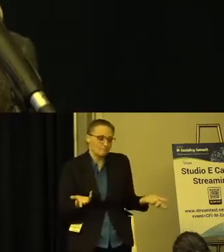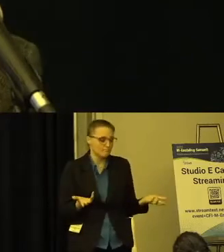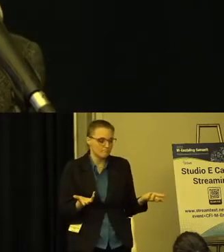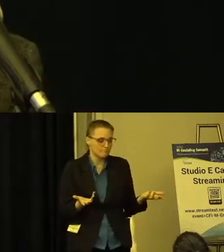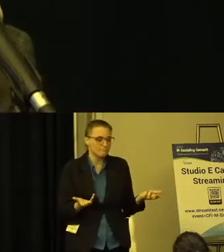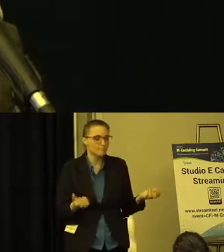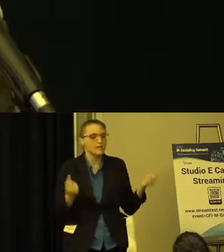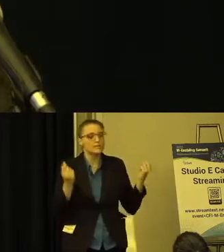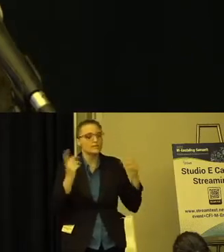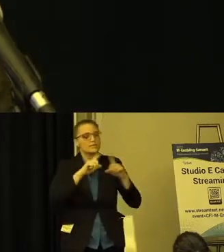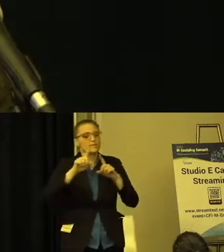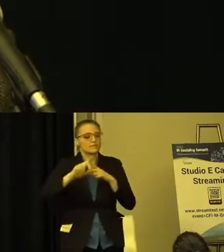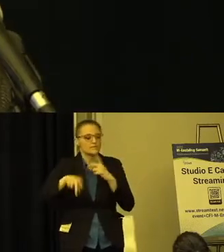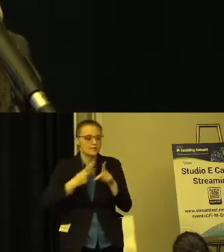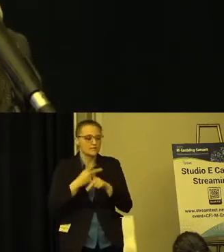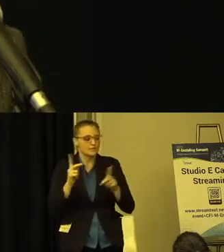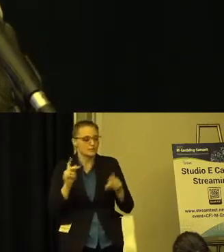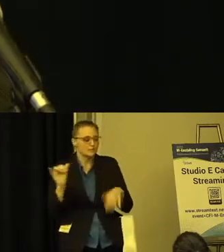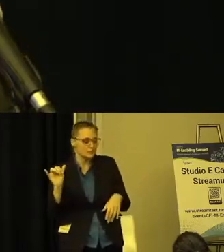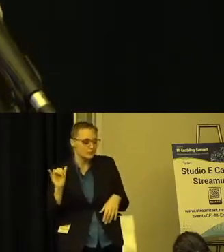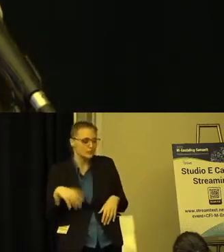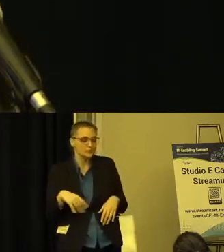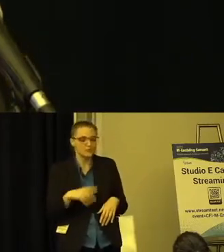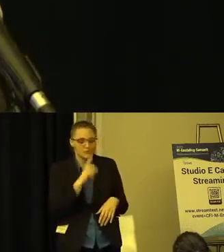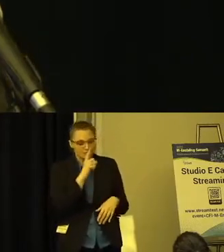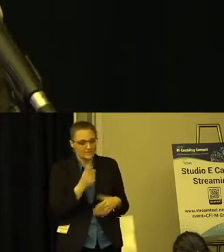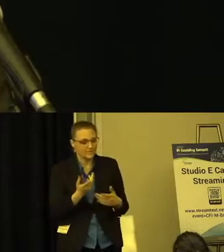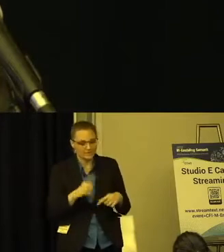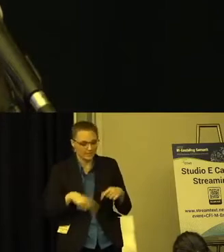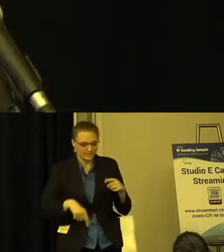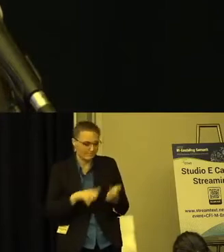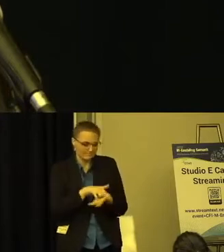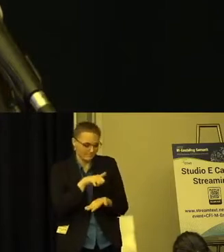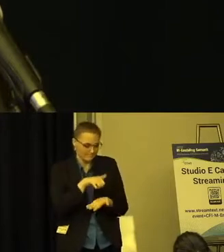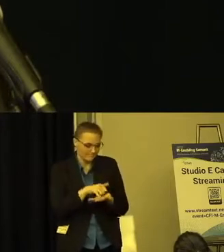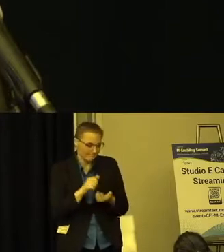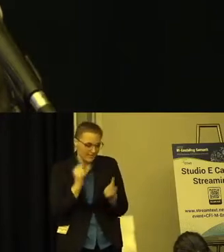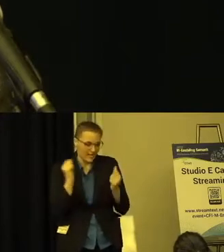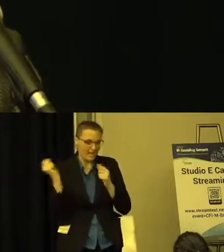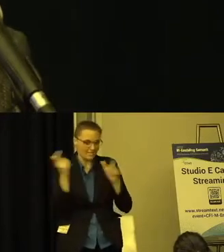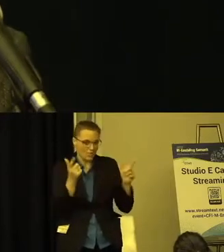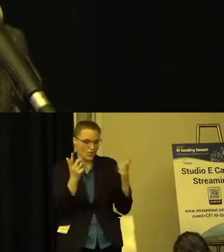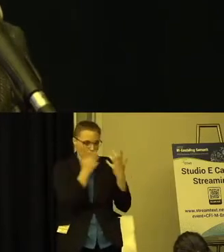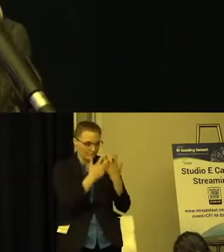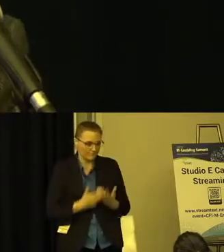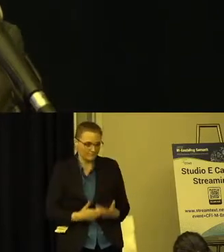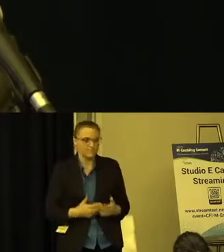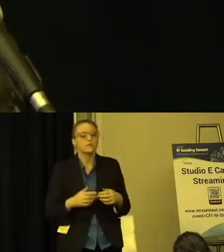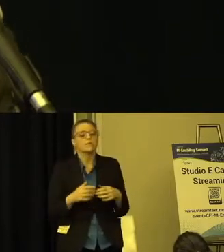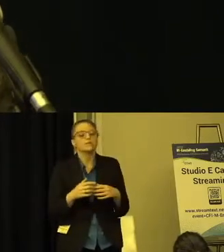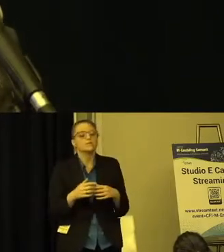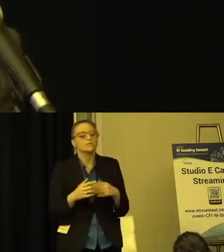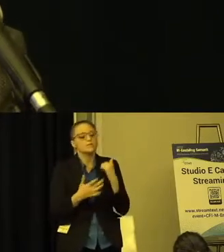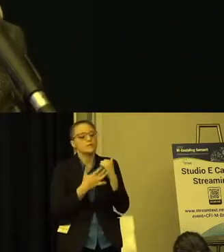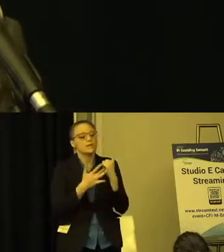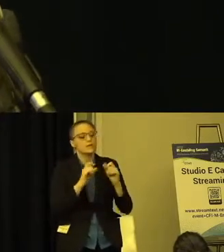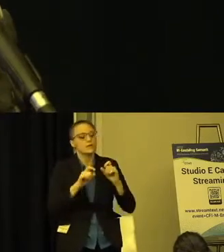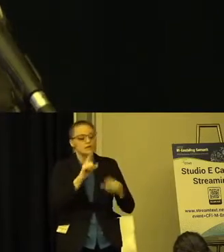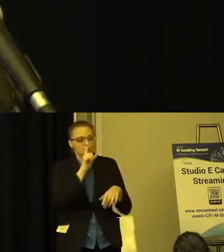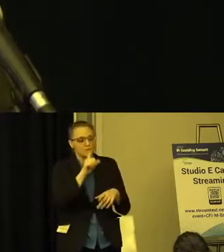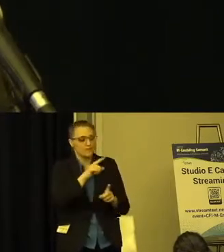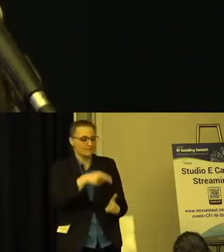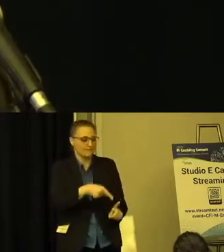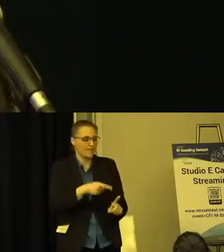types of people that there's no one-size-fits-all solution. And a lot of the technical questions there are really on how do we